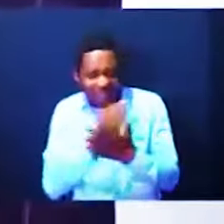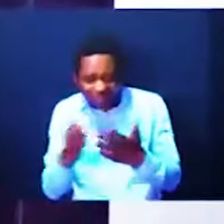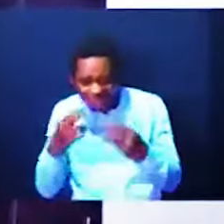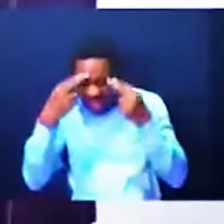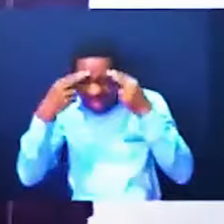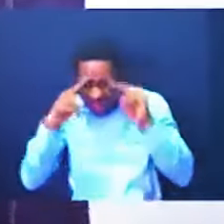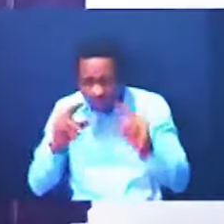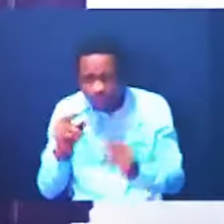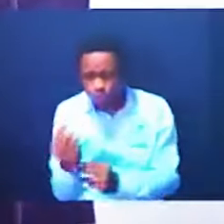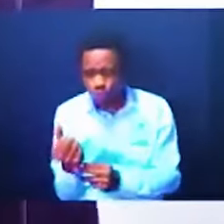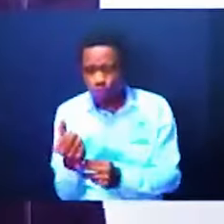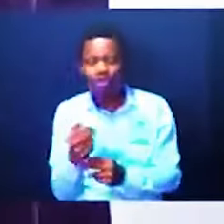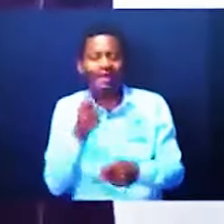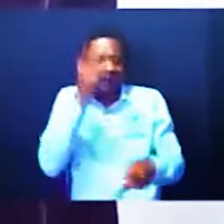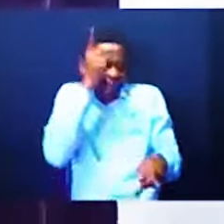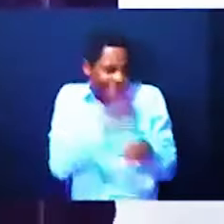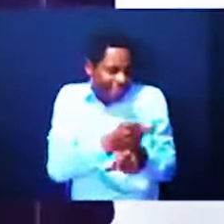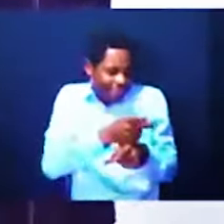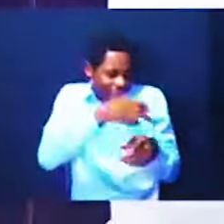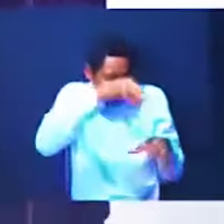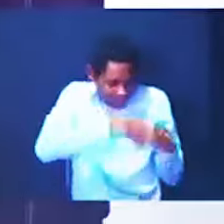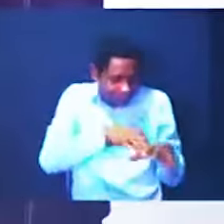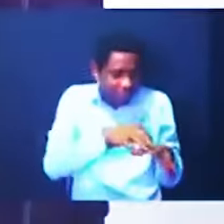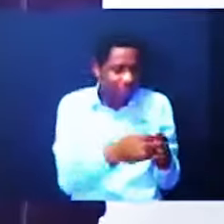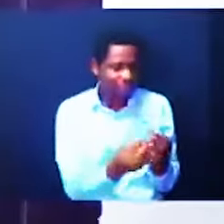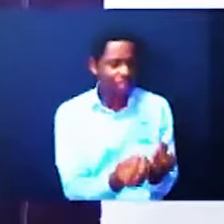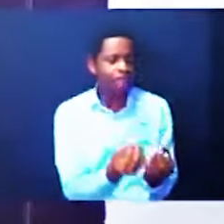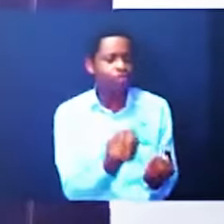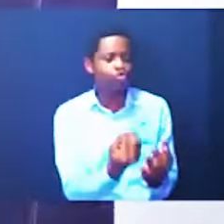always counseled to be careful of gems.